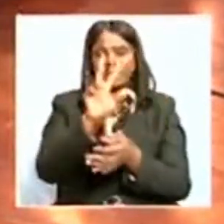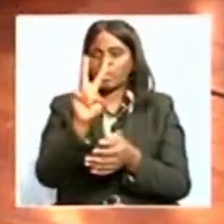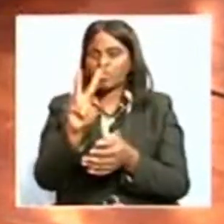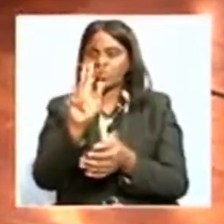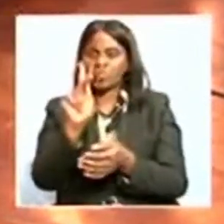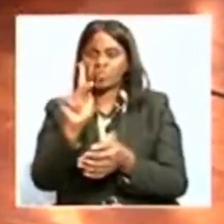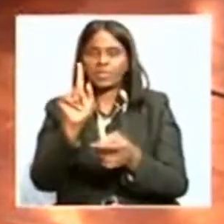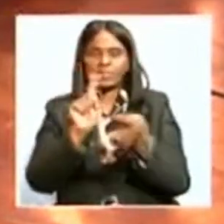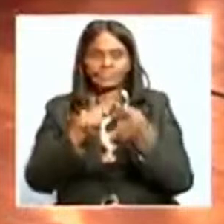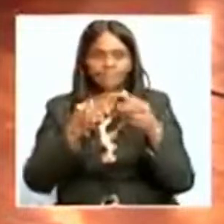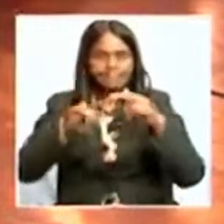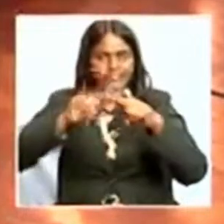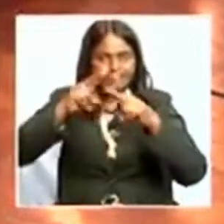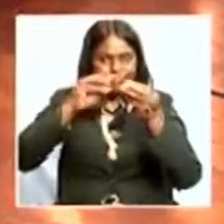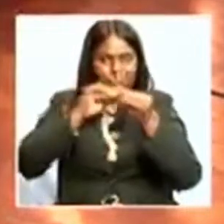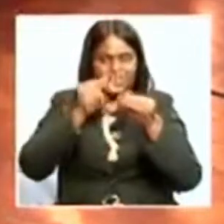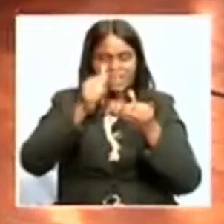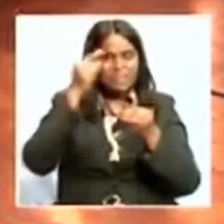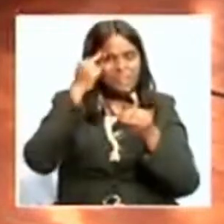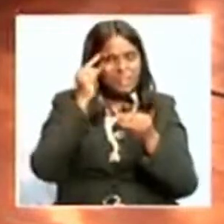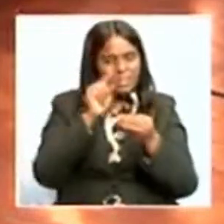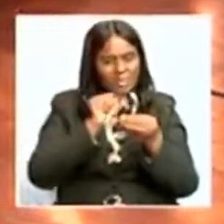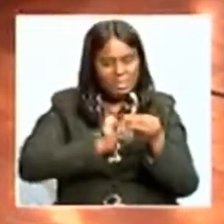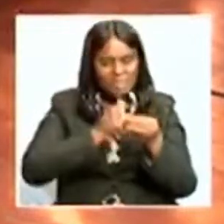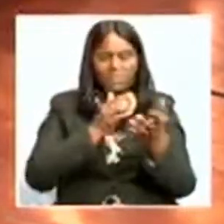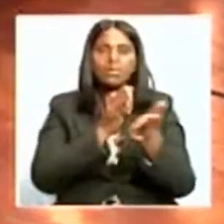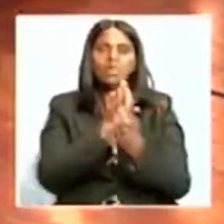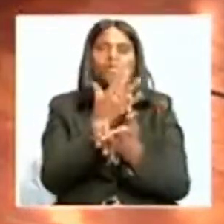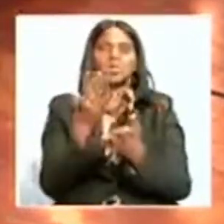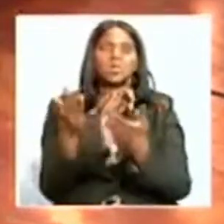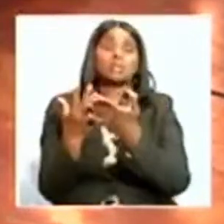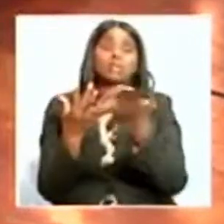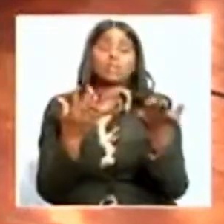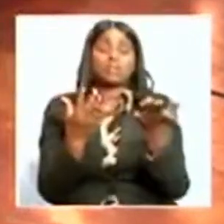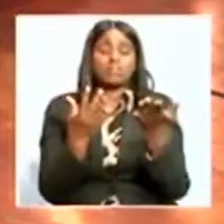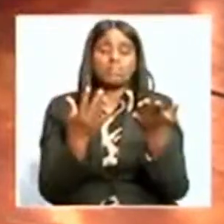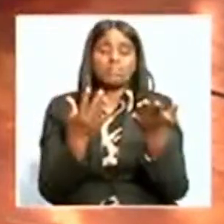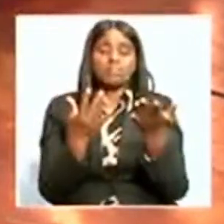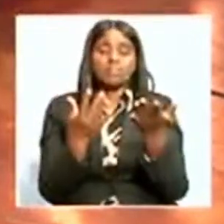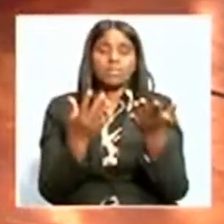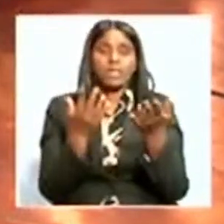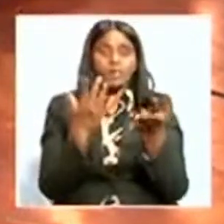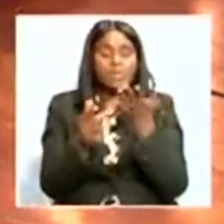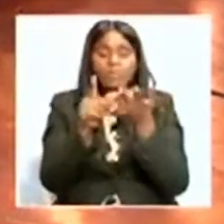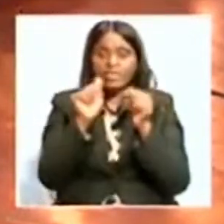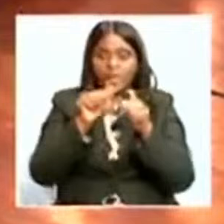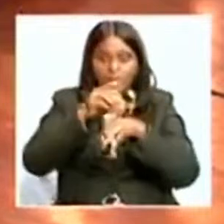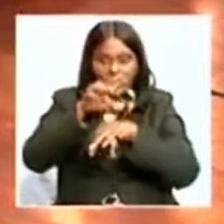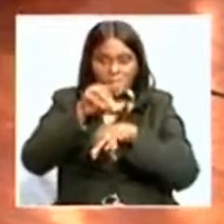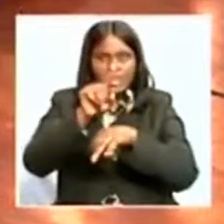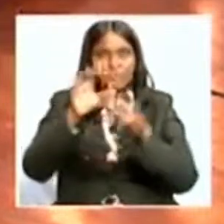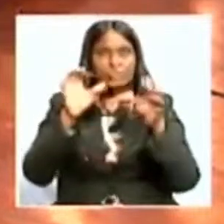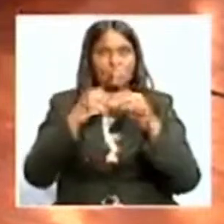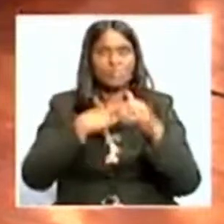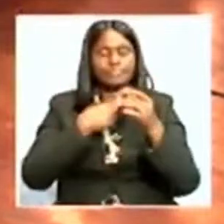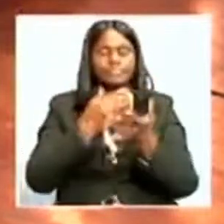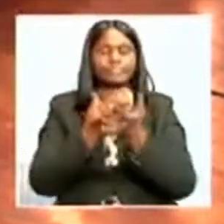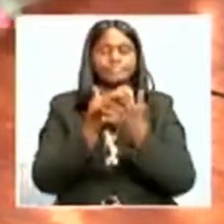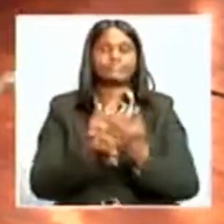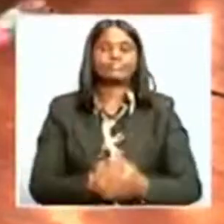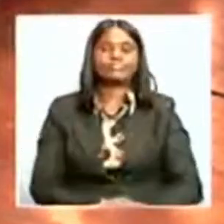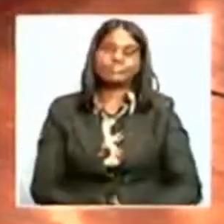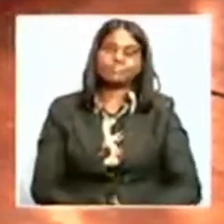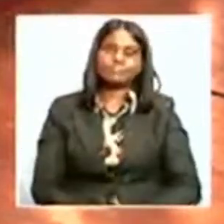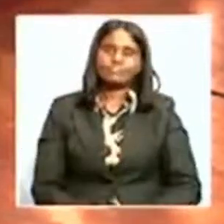being increased. Do you think we are doing the correct things? Maybe you can advise the committee. I submit, Chair. Thank